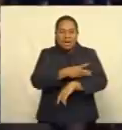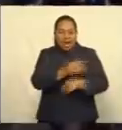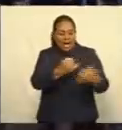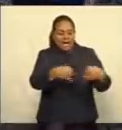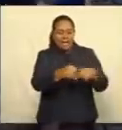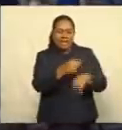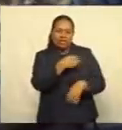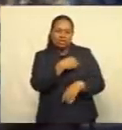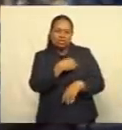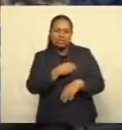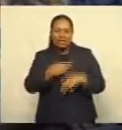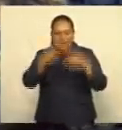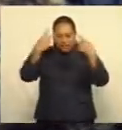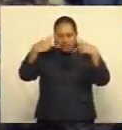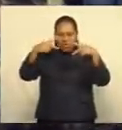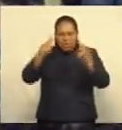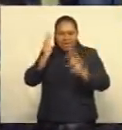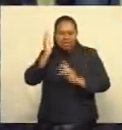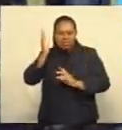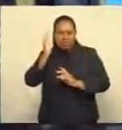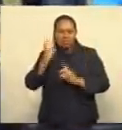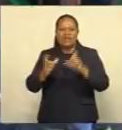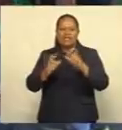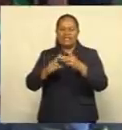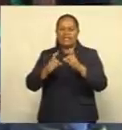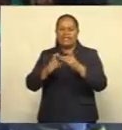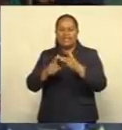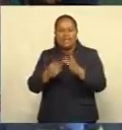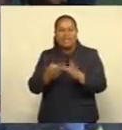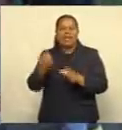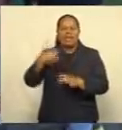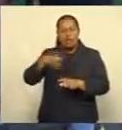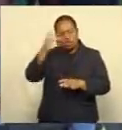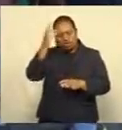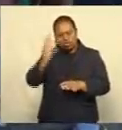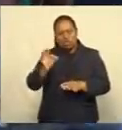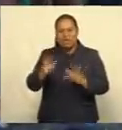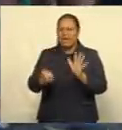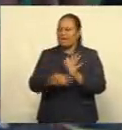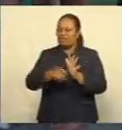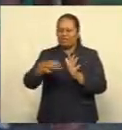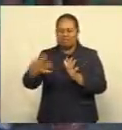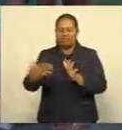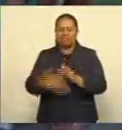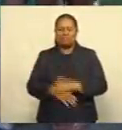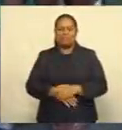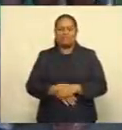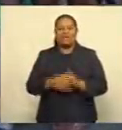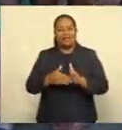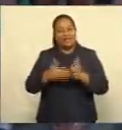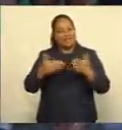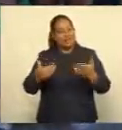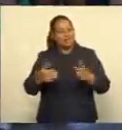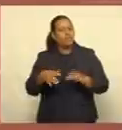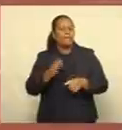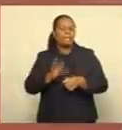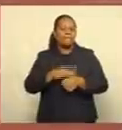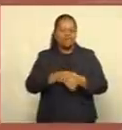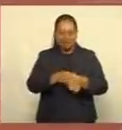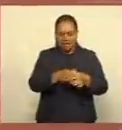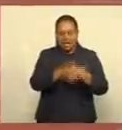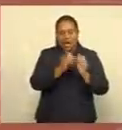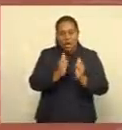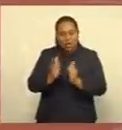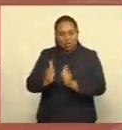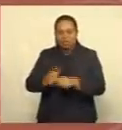Andi Maopa Secondary School, Vivia High School, Rotuma High School and Ratufinau Secondary School will now have to make arrangements to travel back